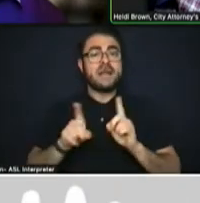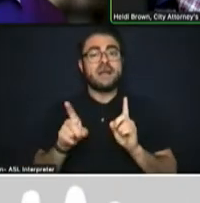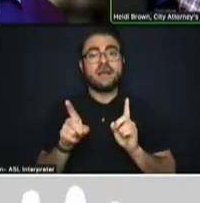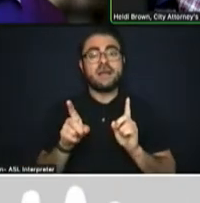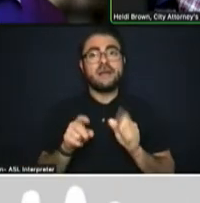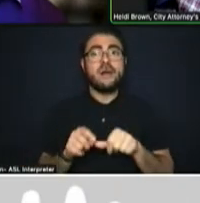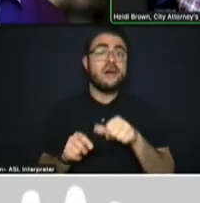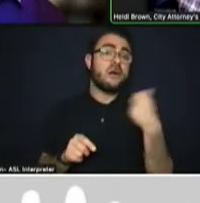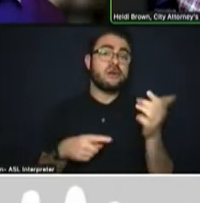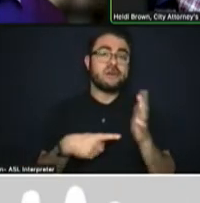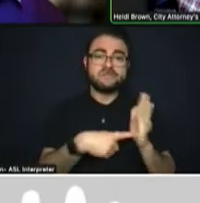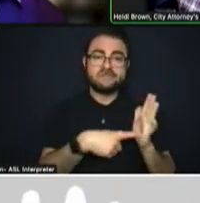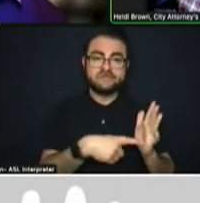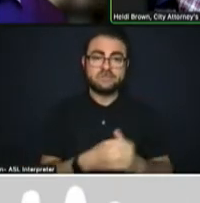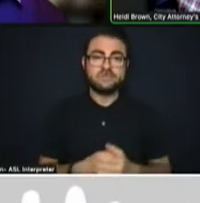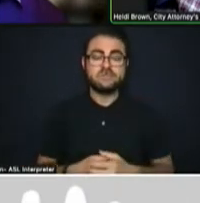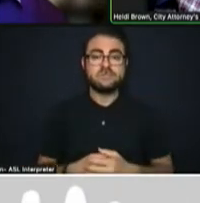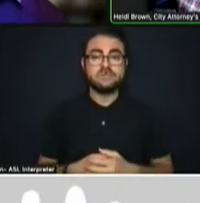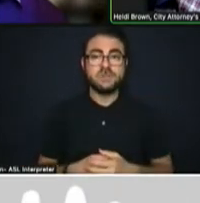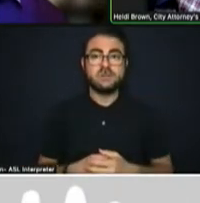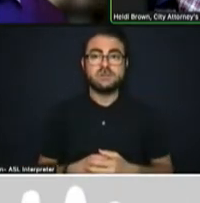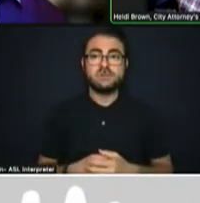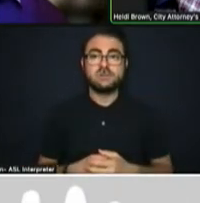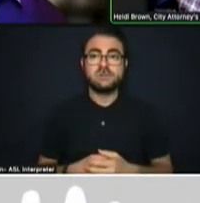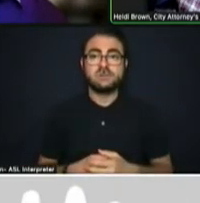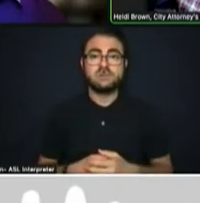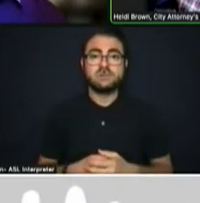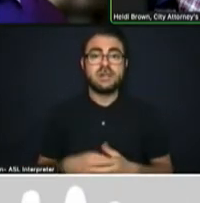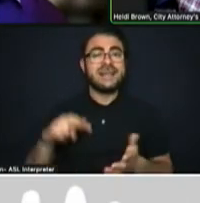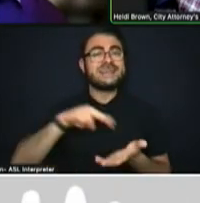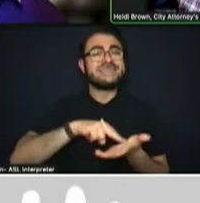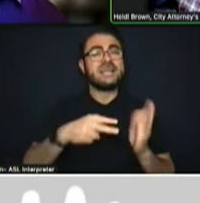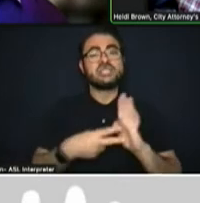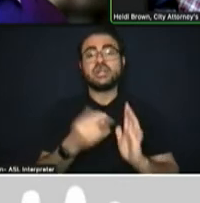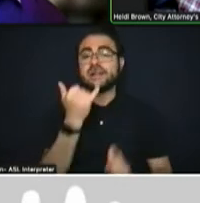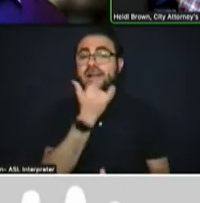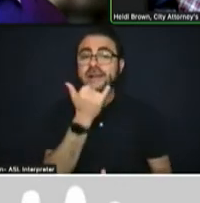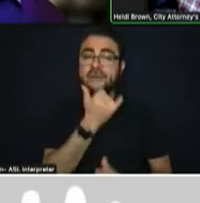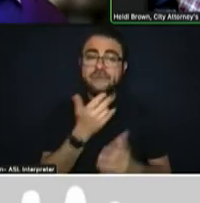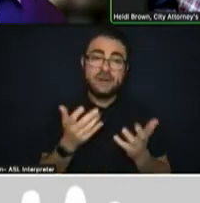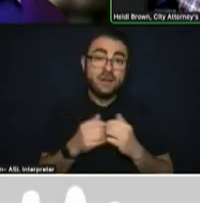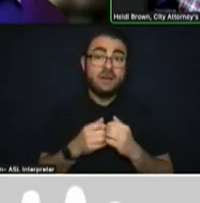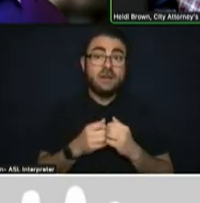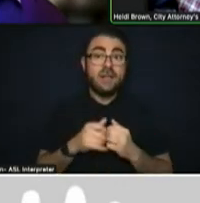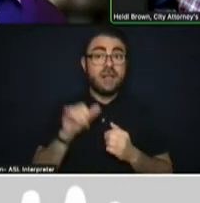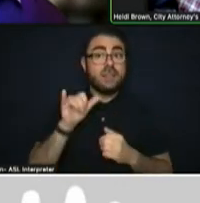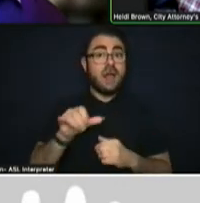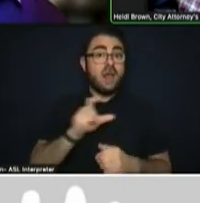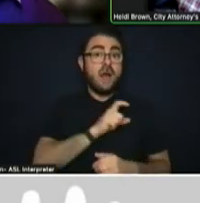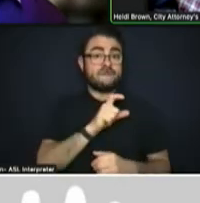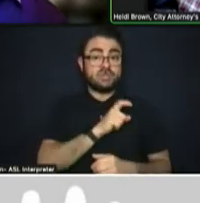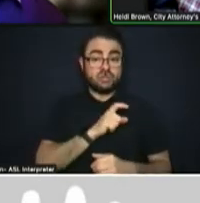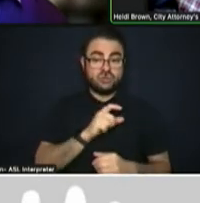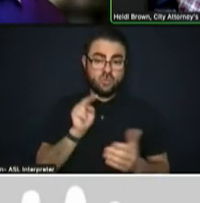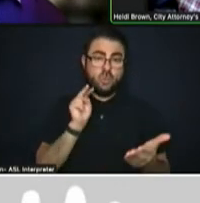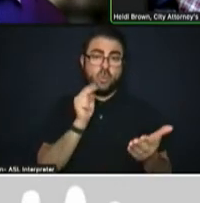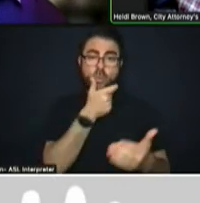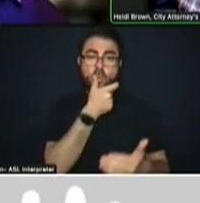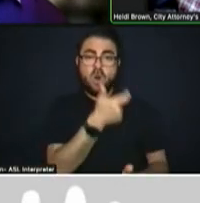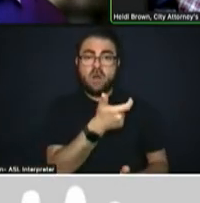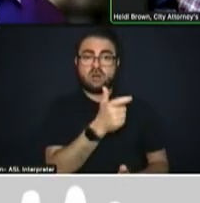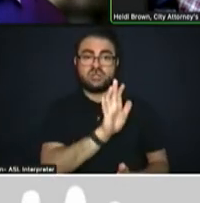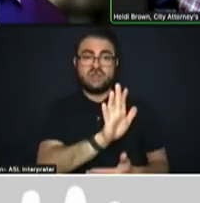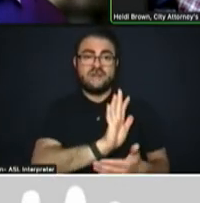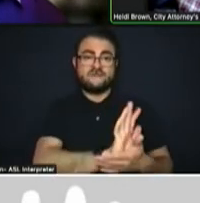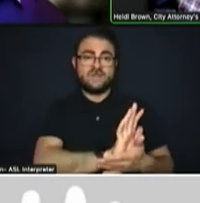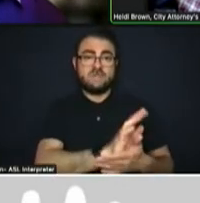let's say somebody, an intentional error might be the officer looked at their body camera footage for a Category 2 use